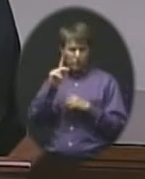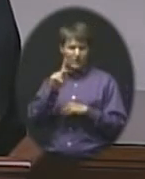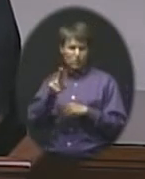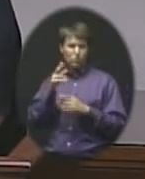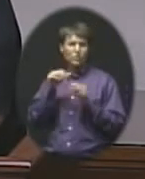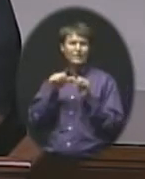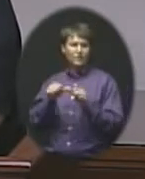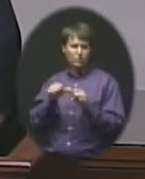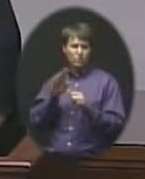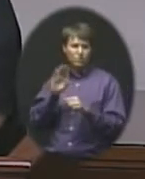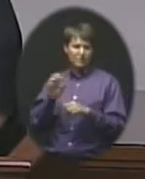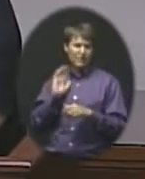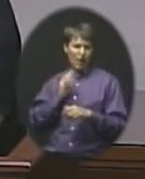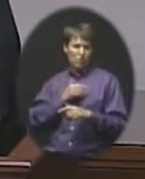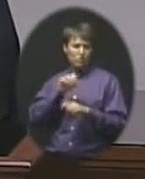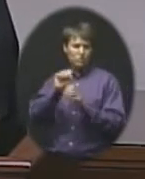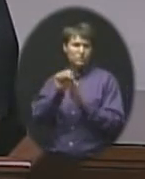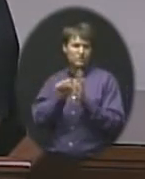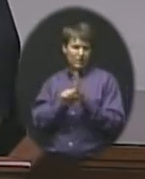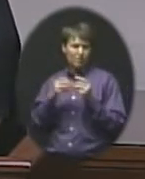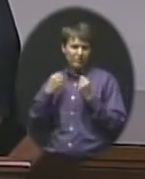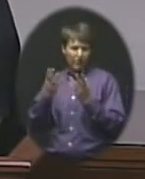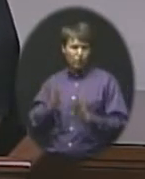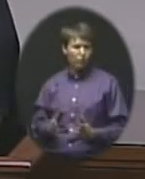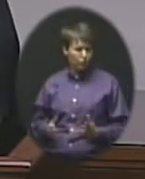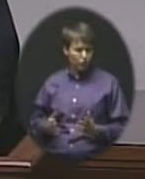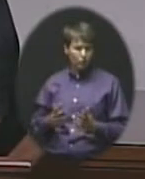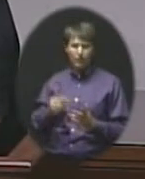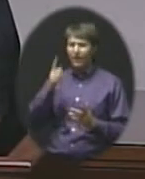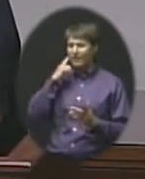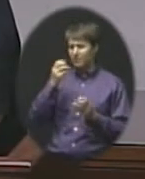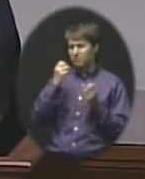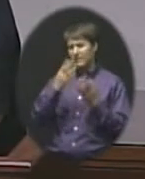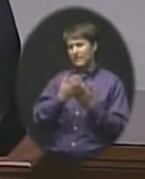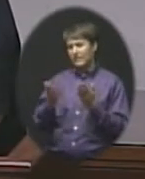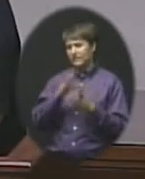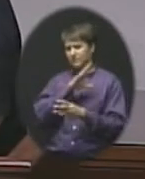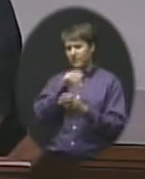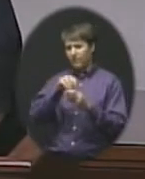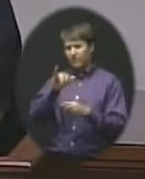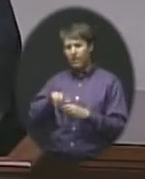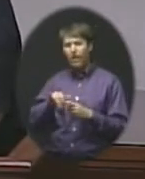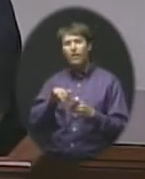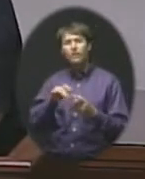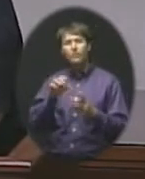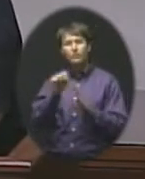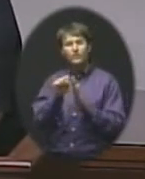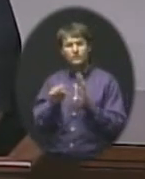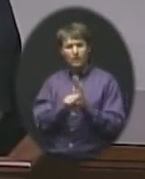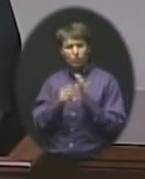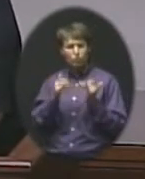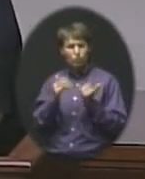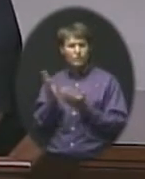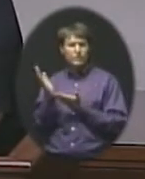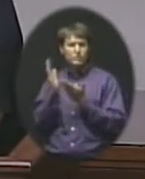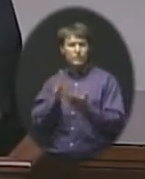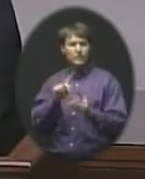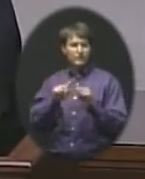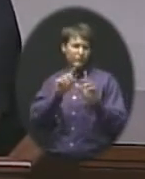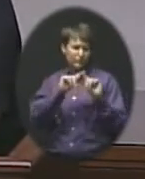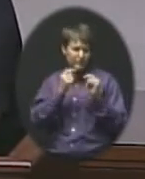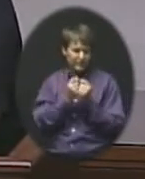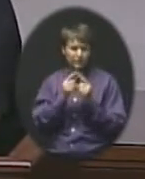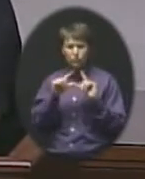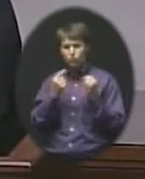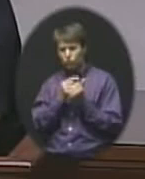be our state provider. I think there's many factors at play. The state is currently bringing in different teams and groups